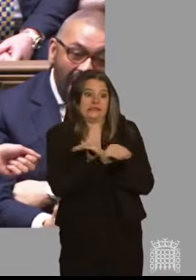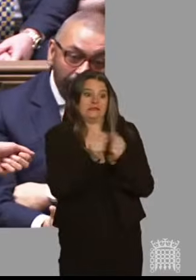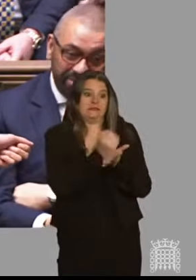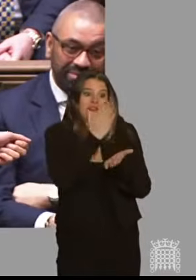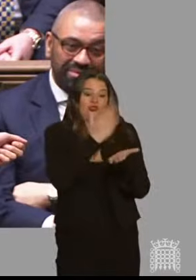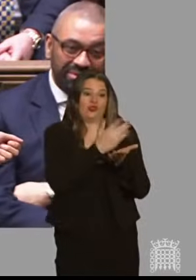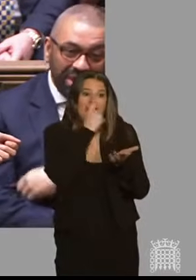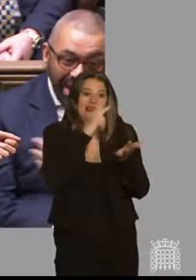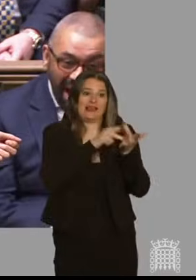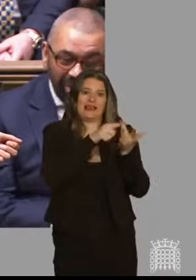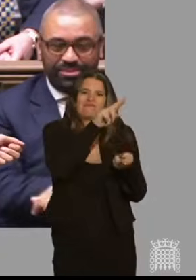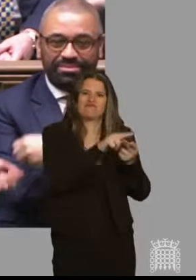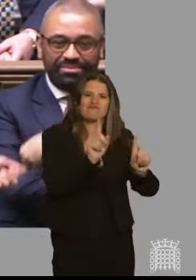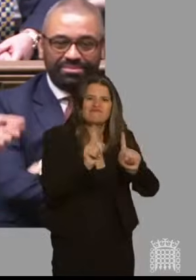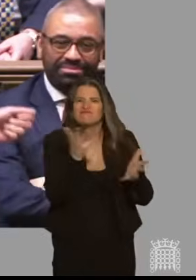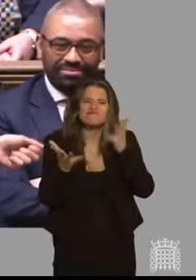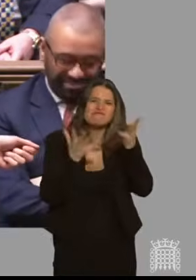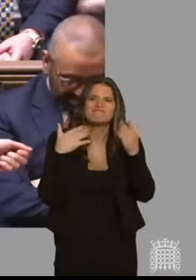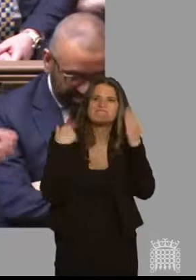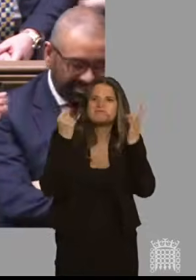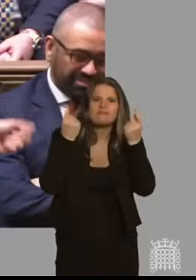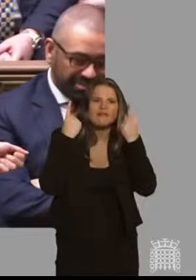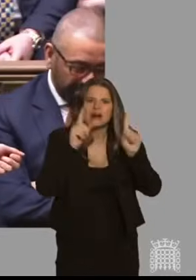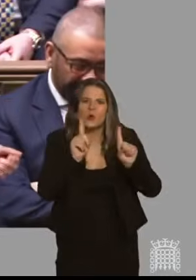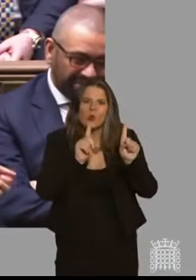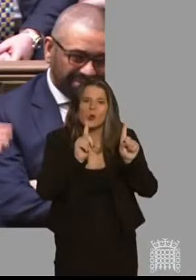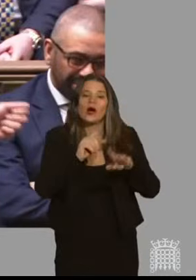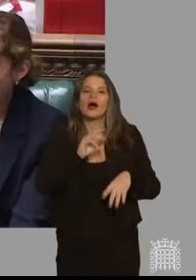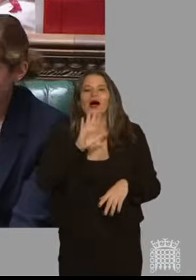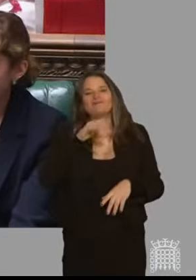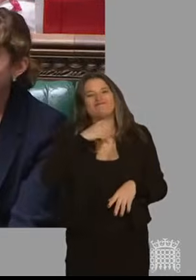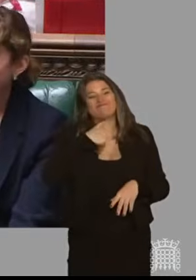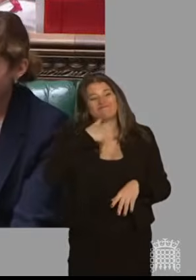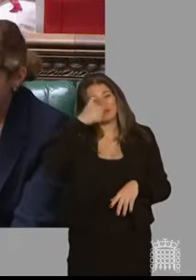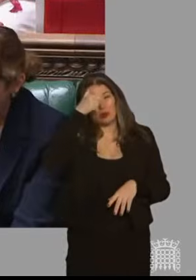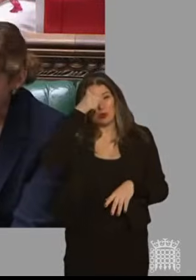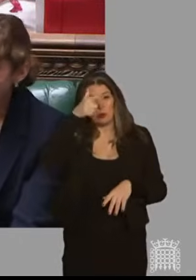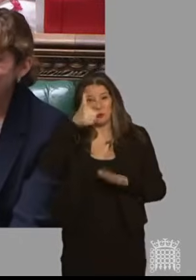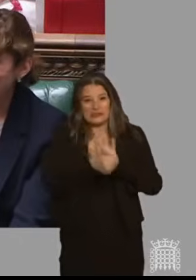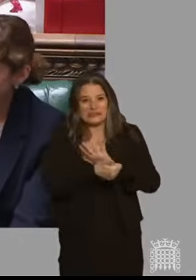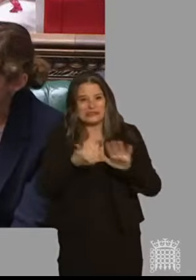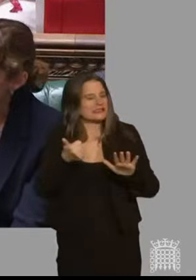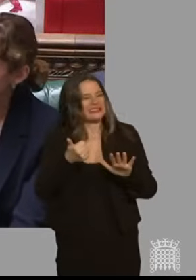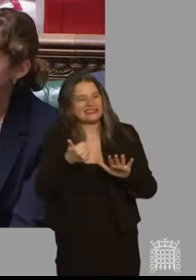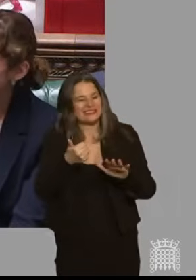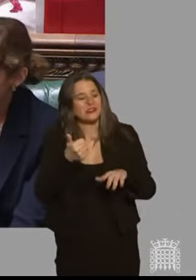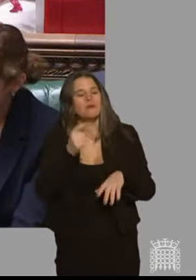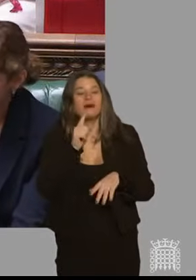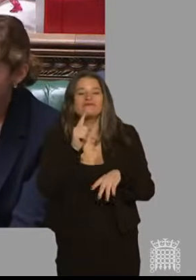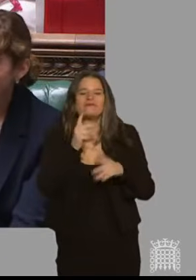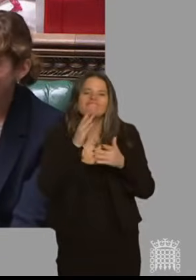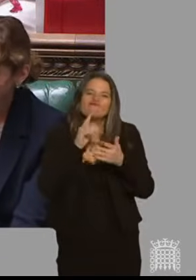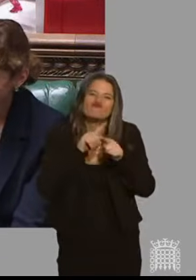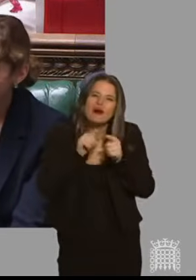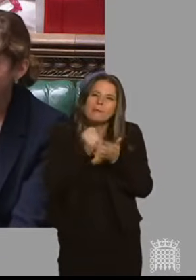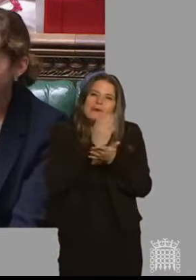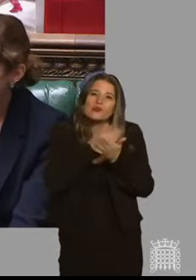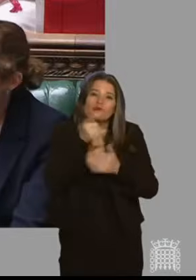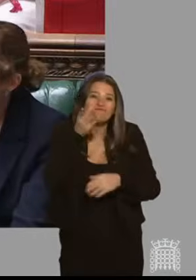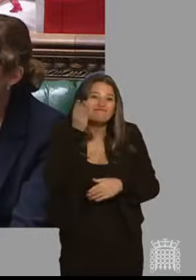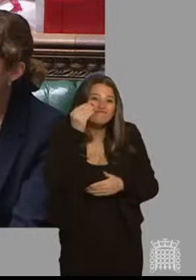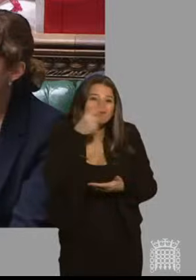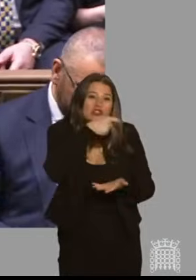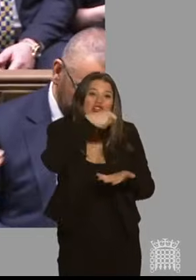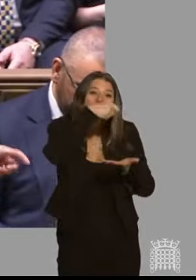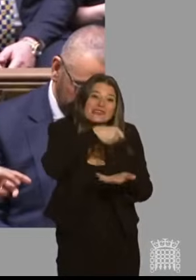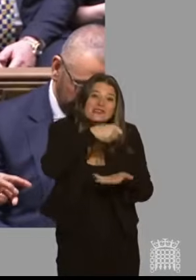up, Mr. Speaker. It's going up. It's a plan that's backed by the NHS CEO, who says that we're giving her what she needs, and at the